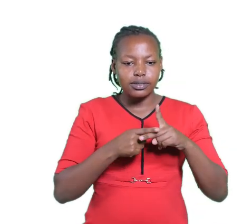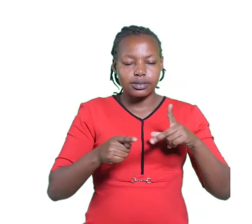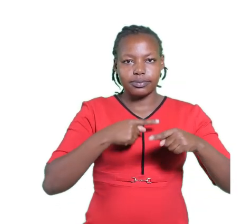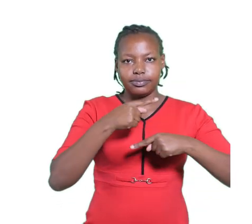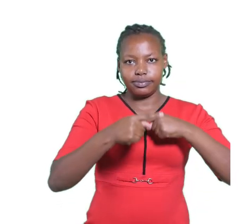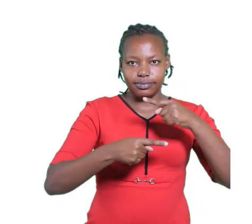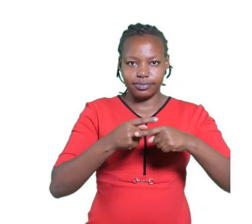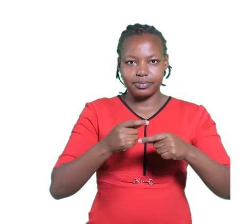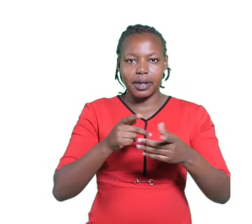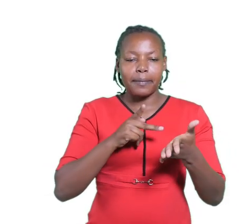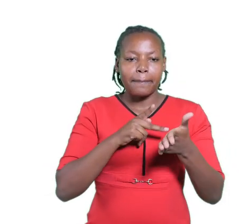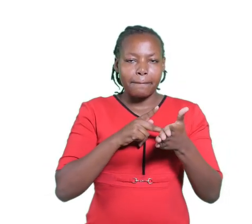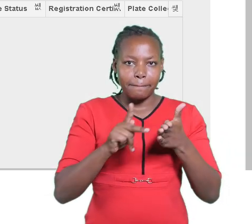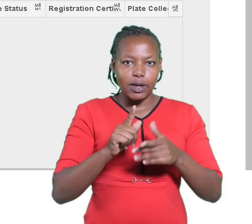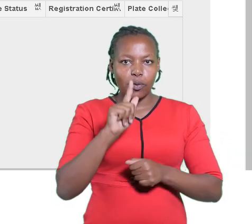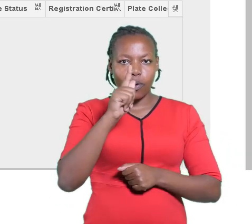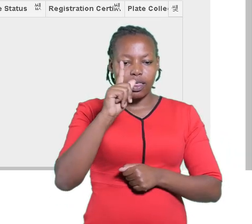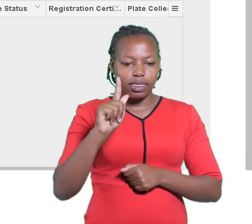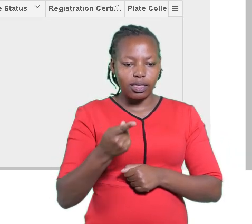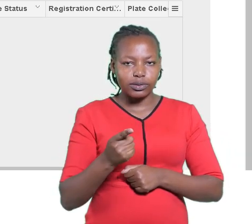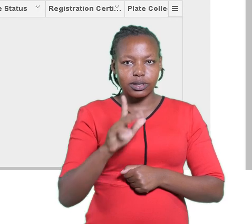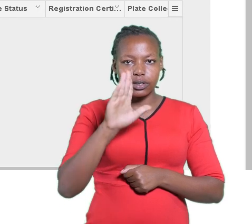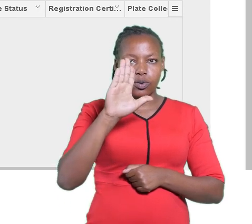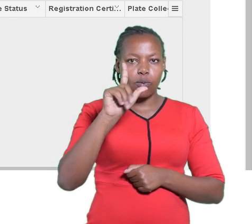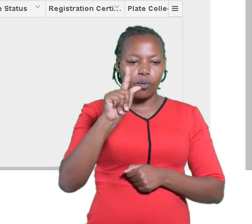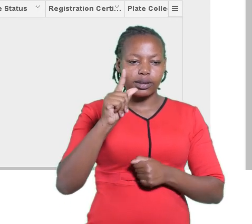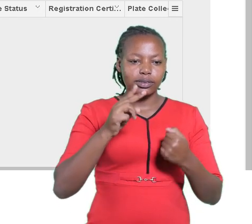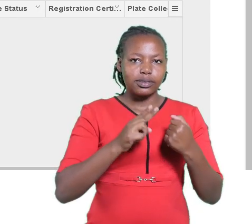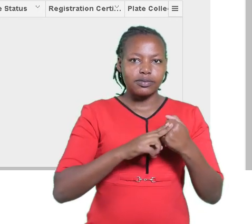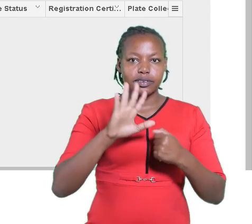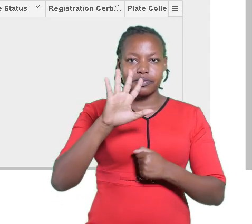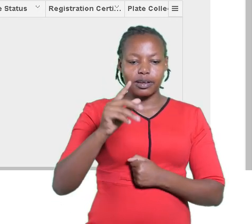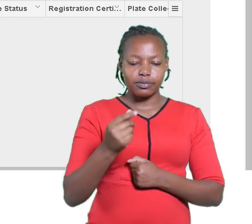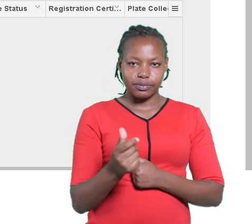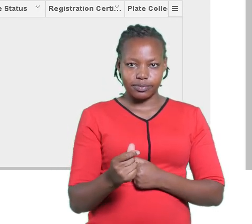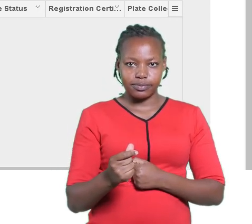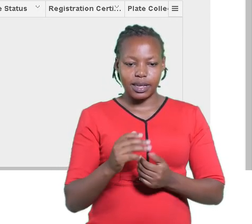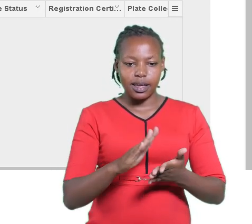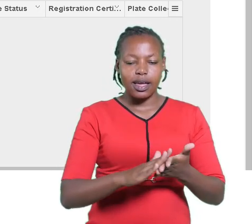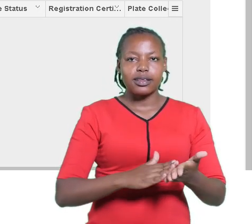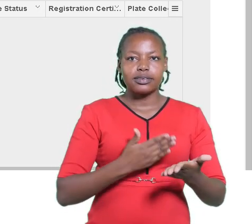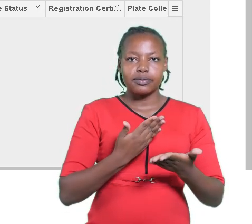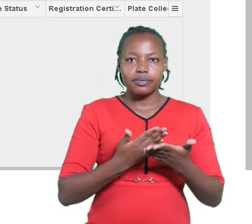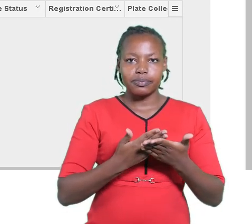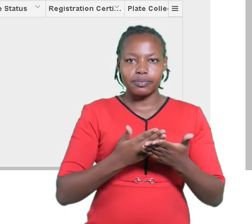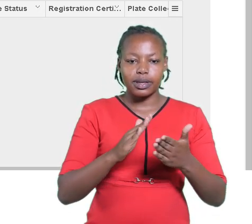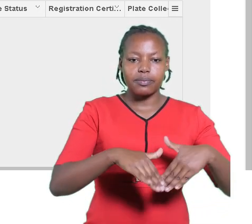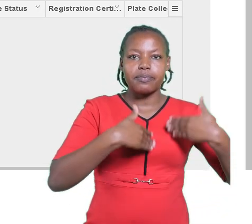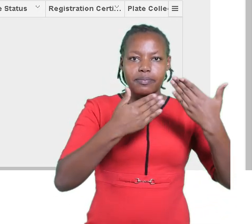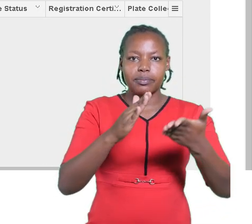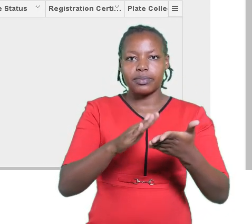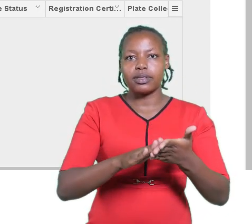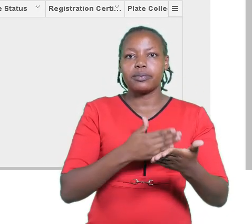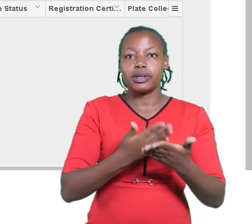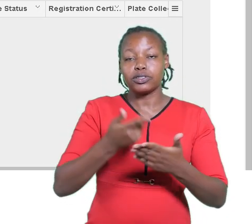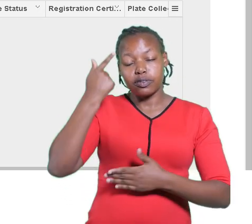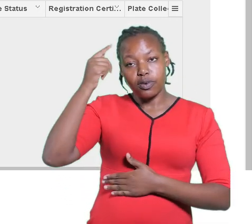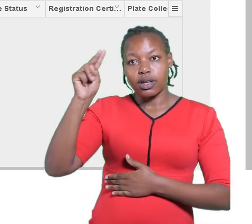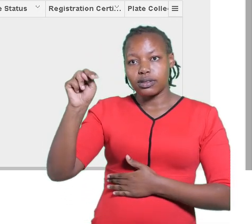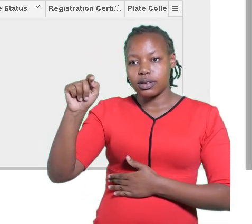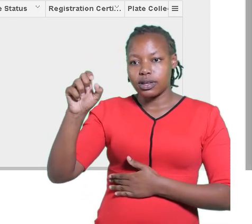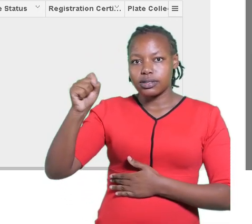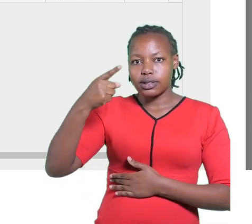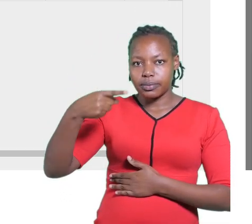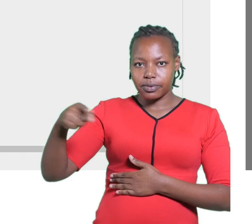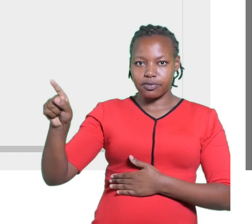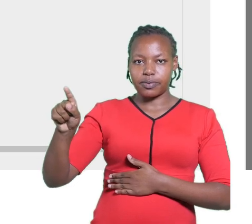application for NTSA approval. Upon approval, and when the logbook is ready for collection, a notification will